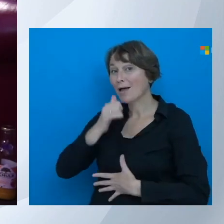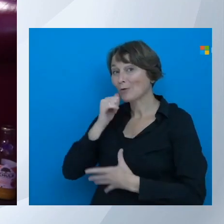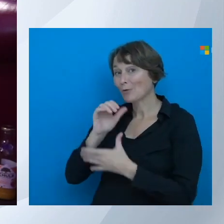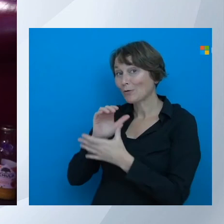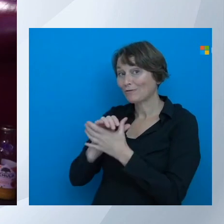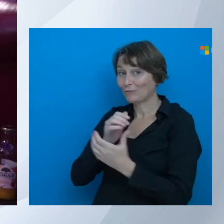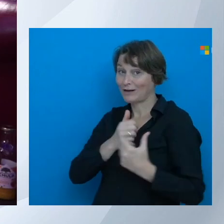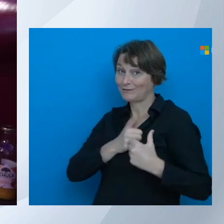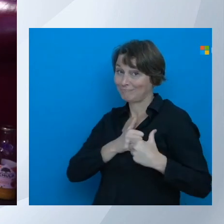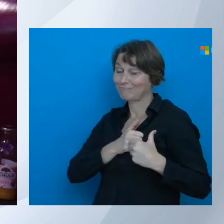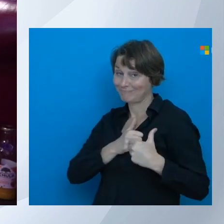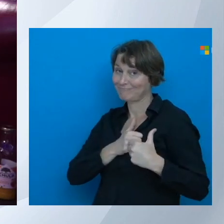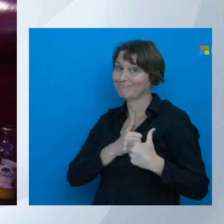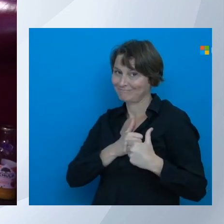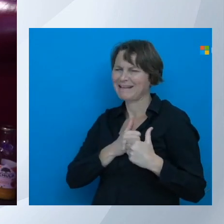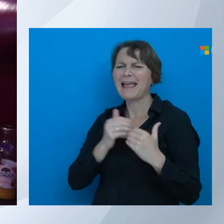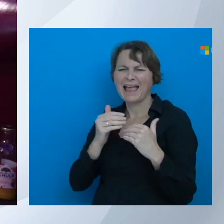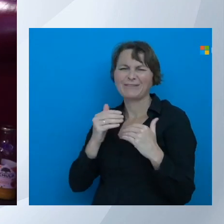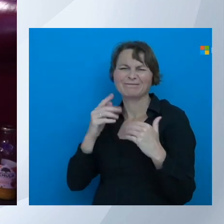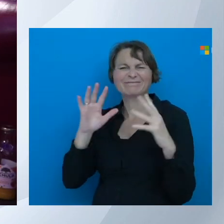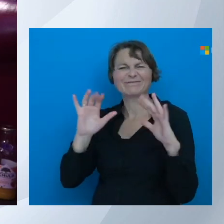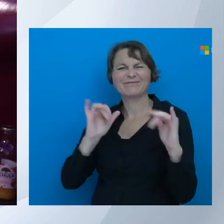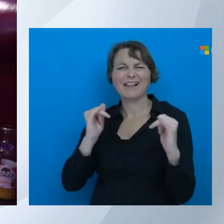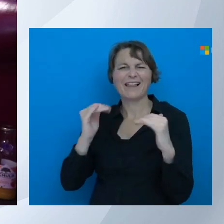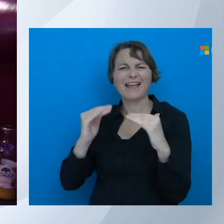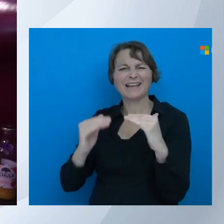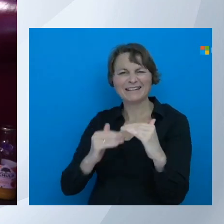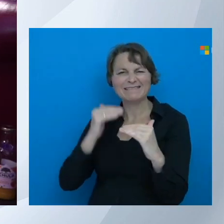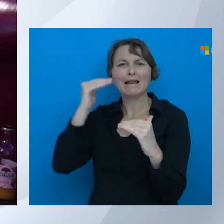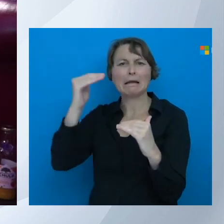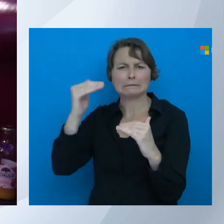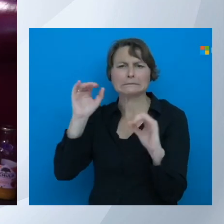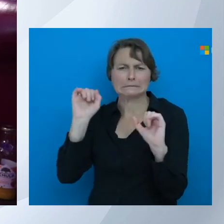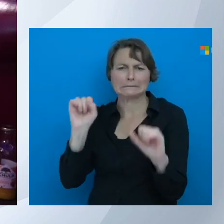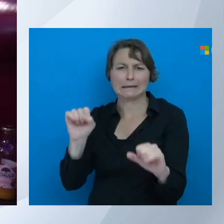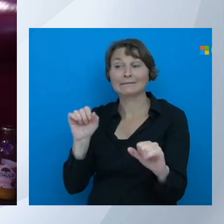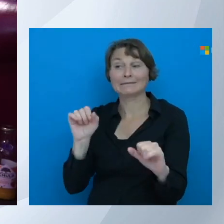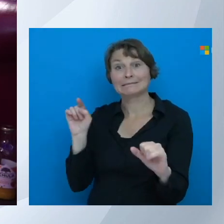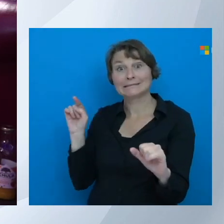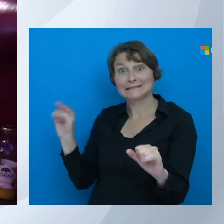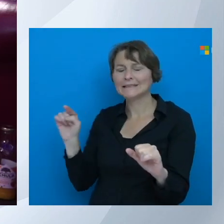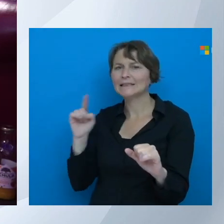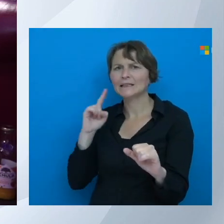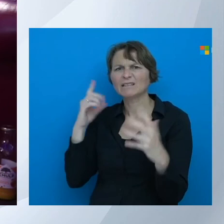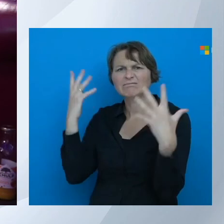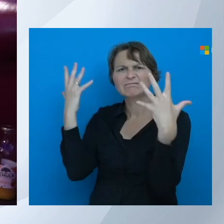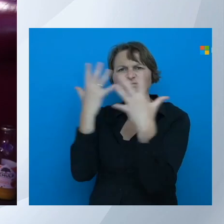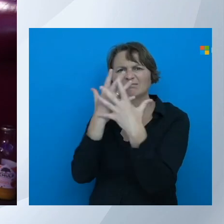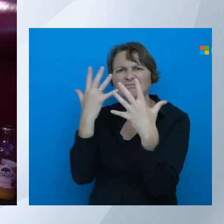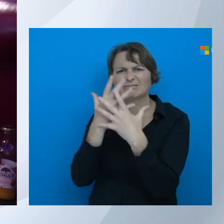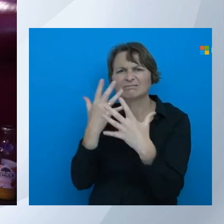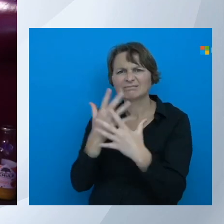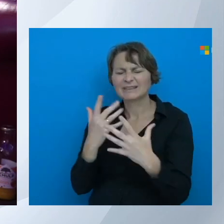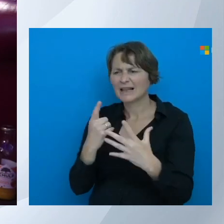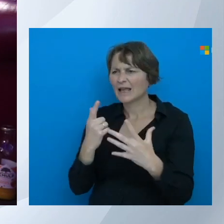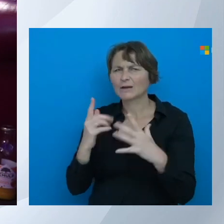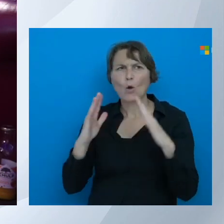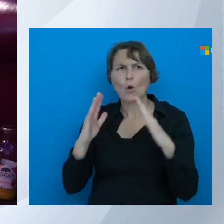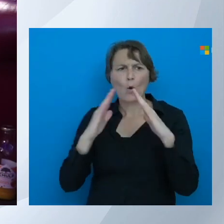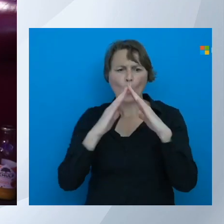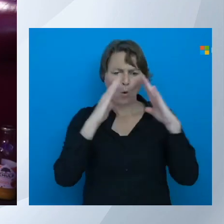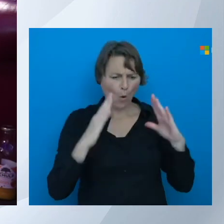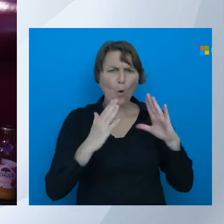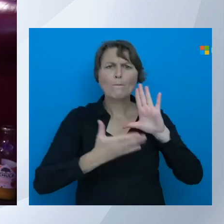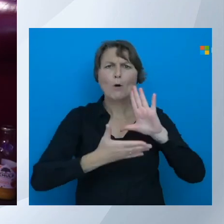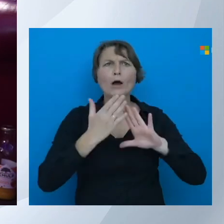a next level to what I'm doing, because she just gets confused with all the home automation that I try to do. Because